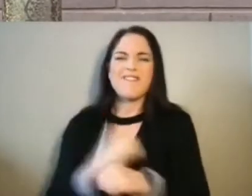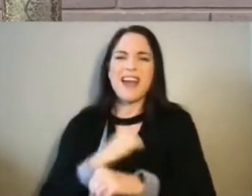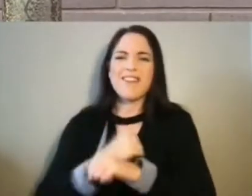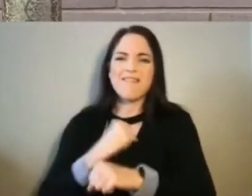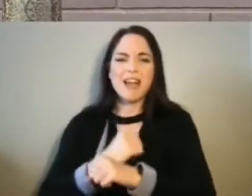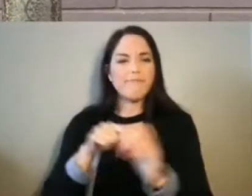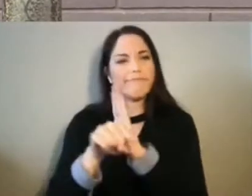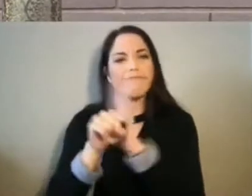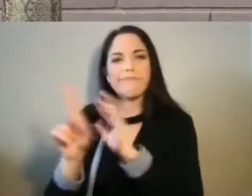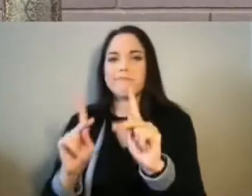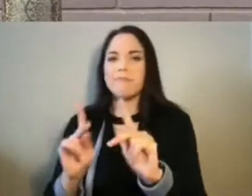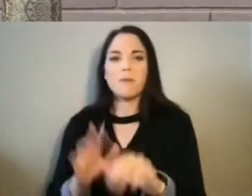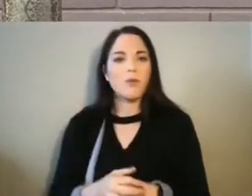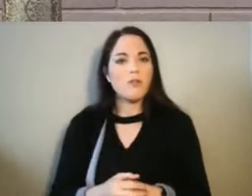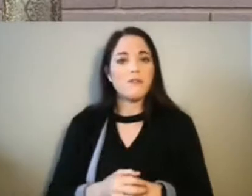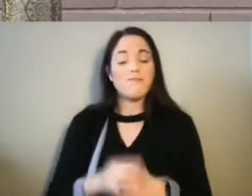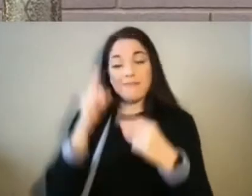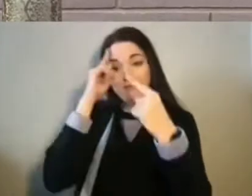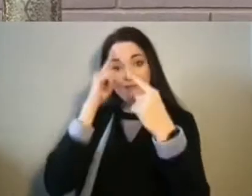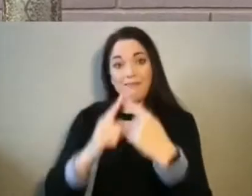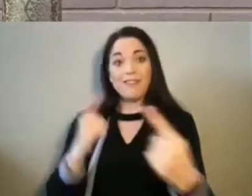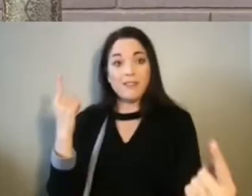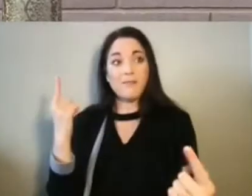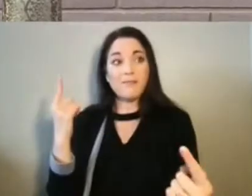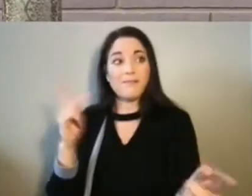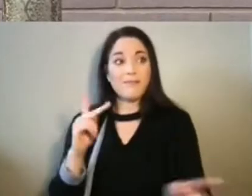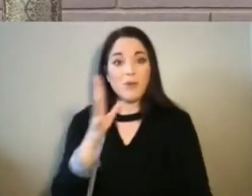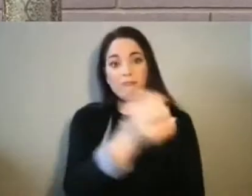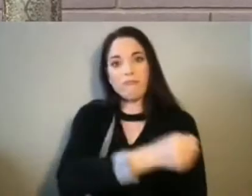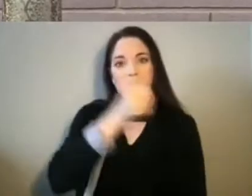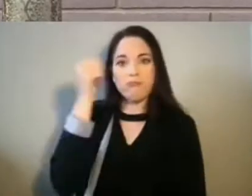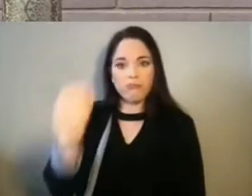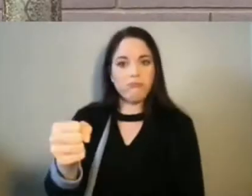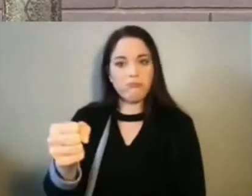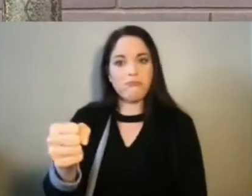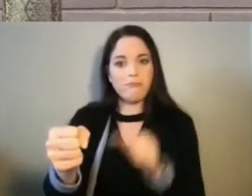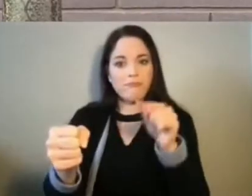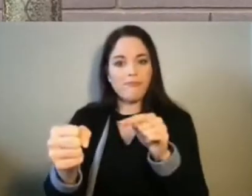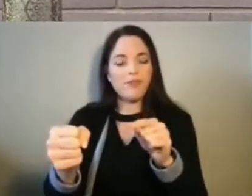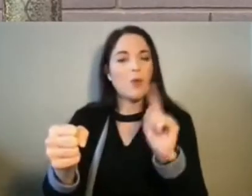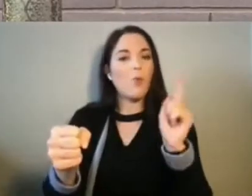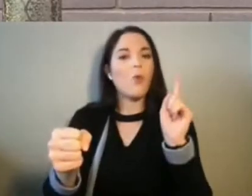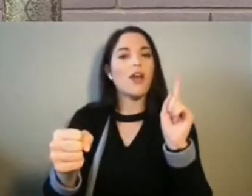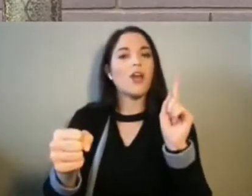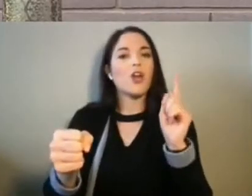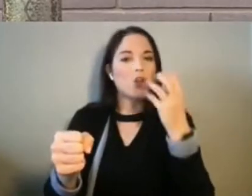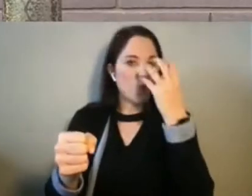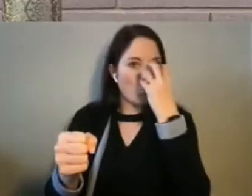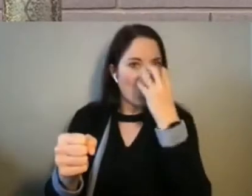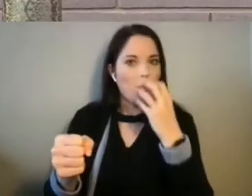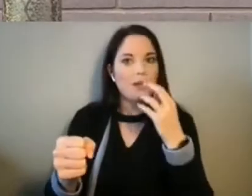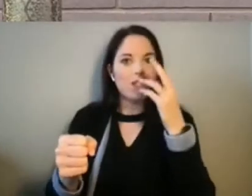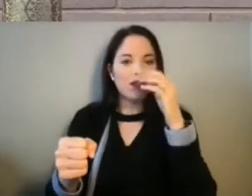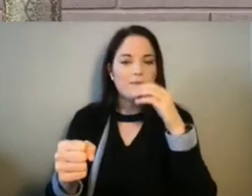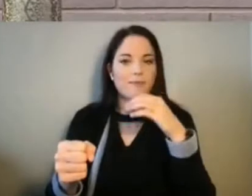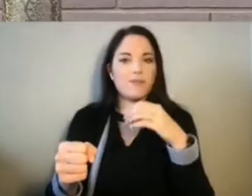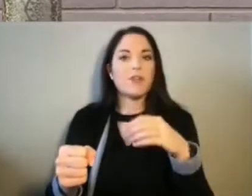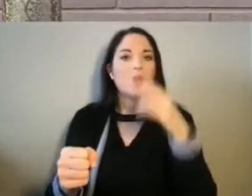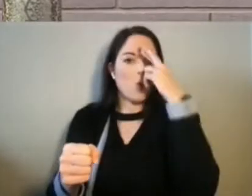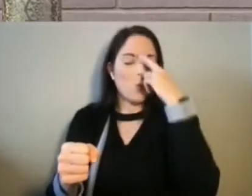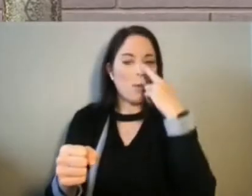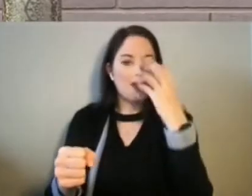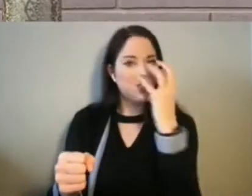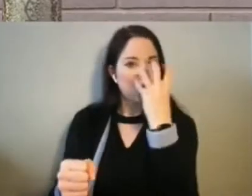the economy of the Roman Empire. And government power struggles were marked by assassinations.